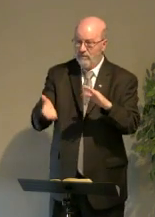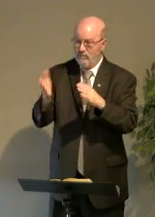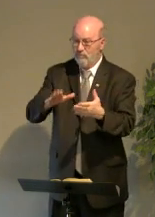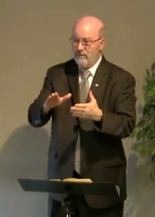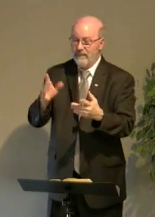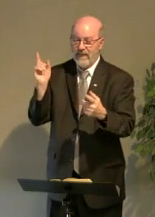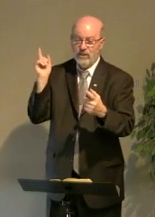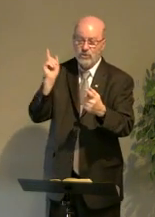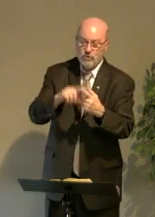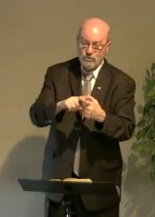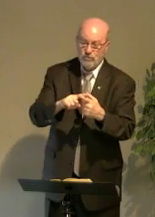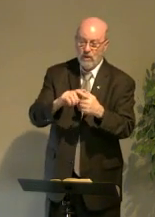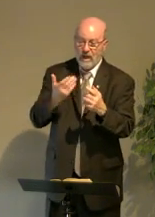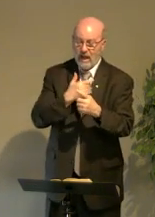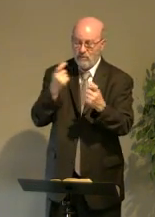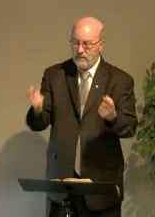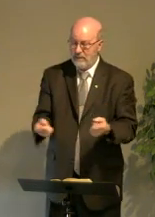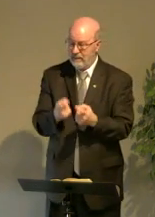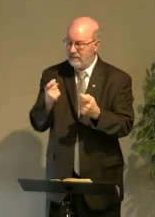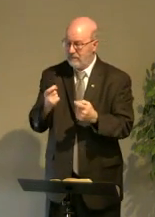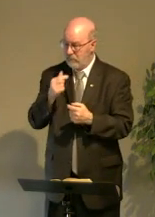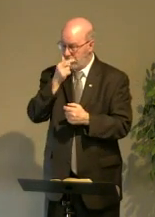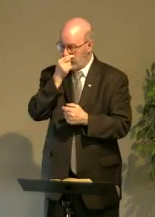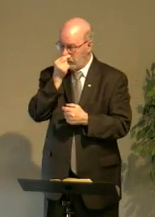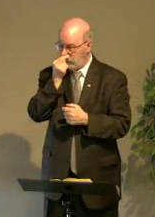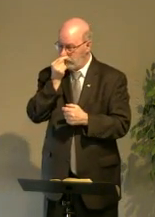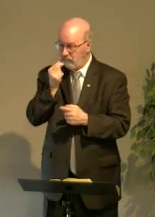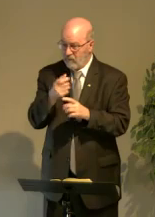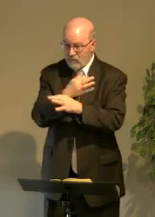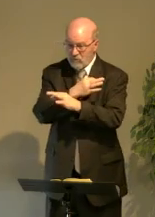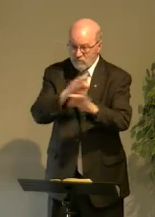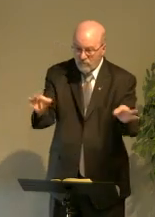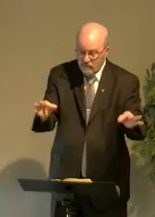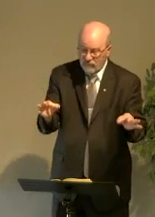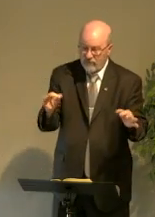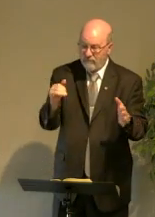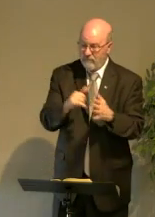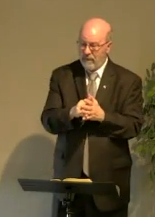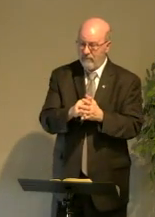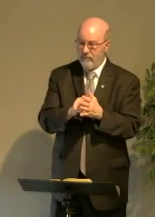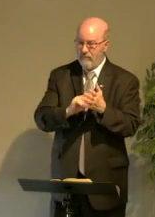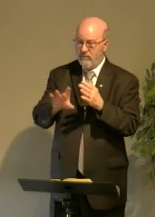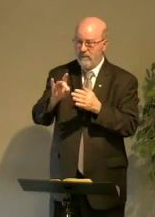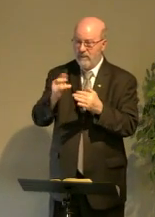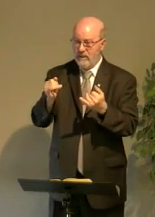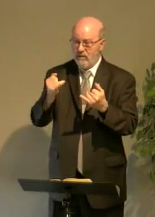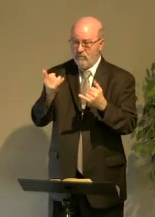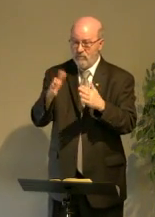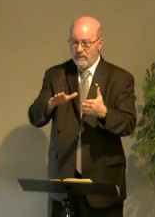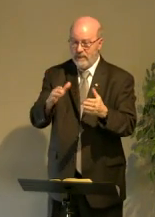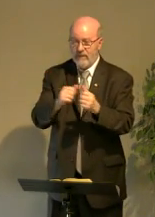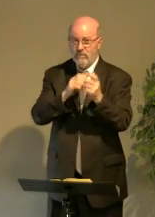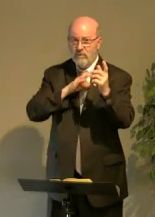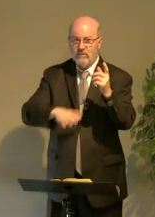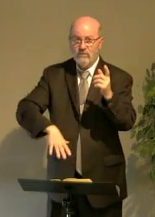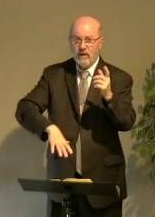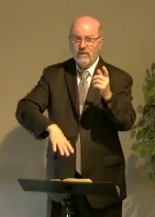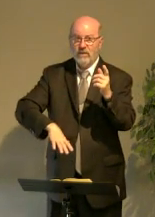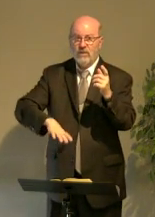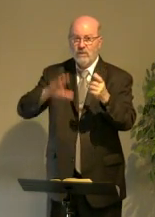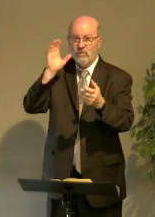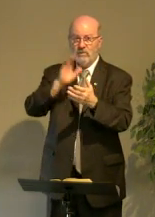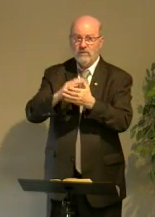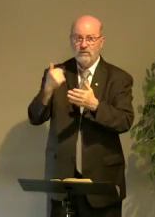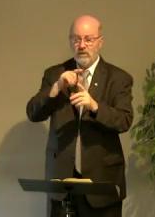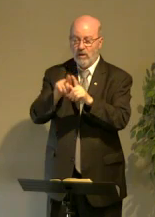dead to trespasses and sins, okay? We are freed from that. Verse 8, "Now if we be dead with Christ, we